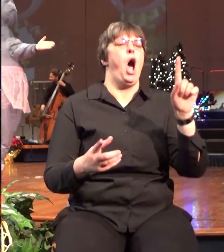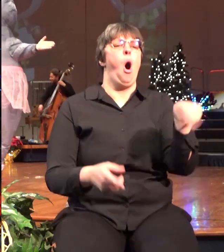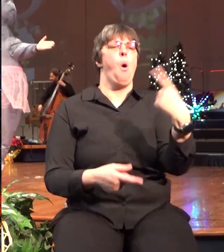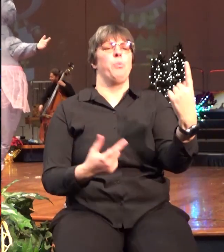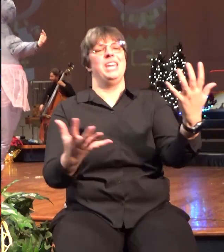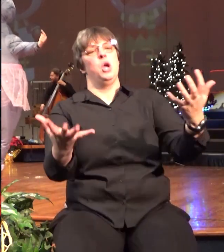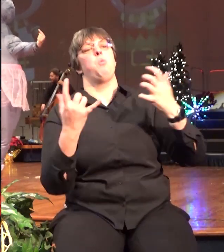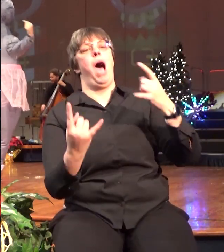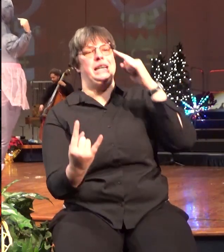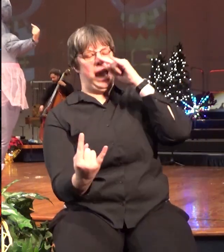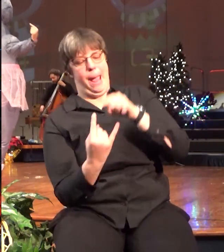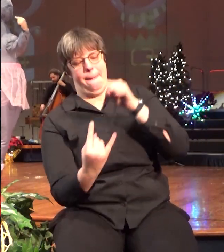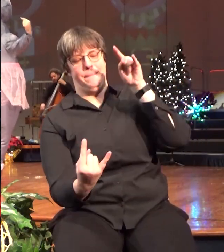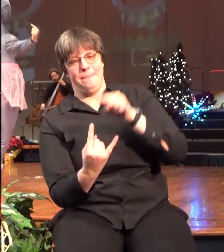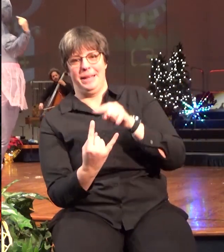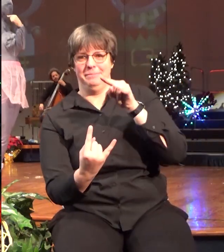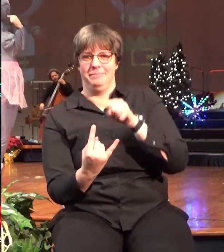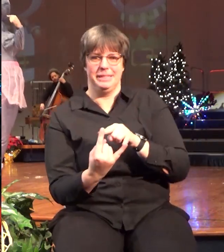only like